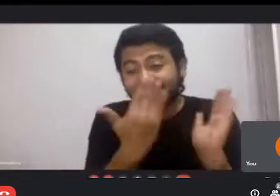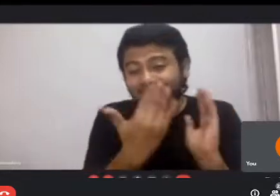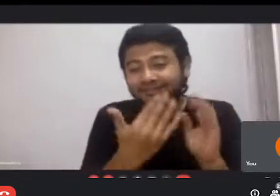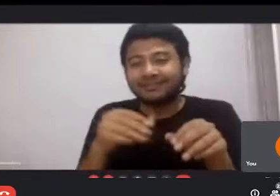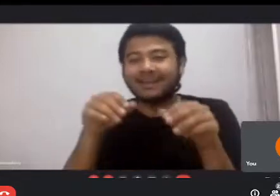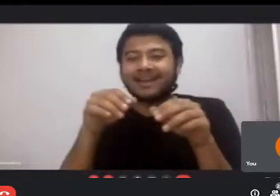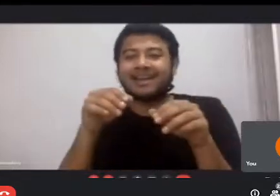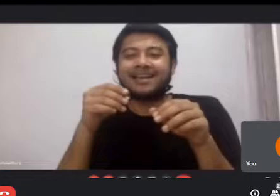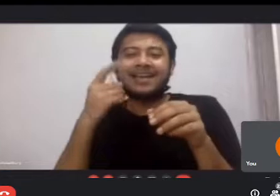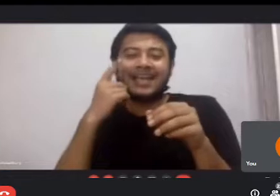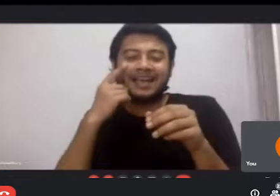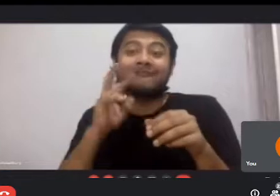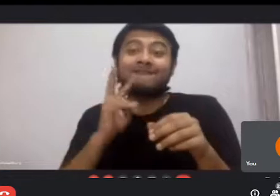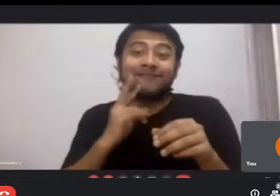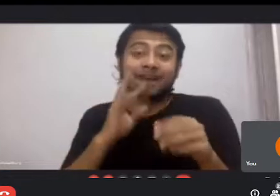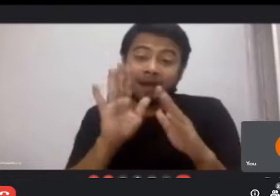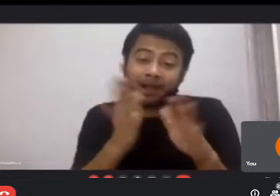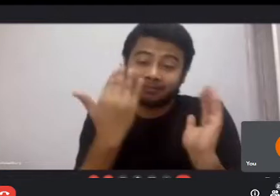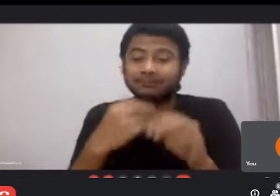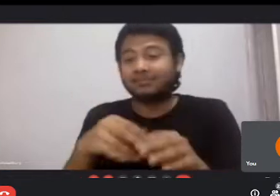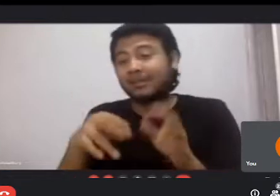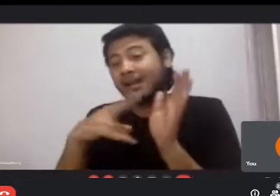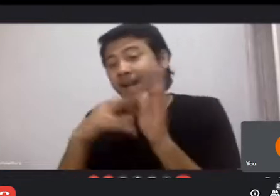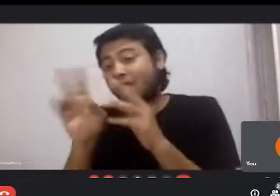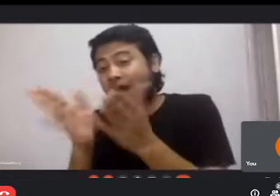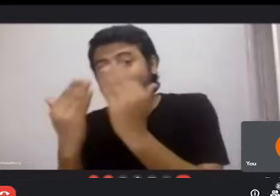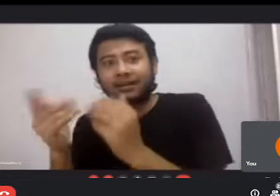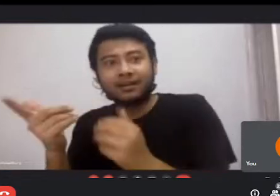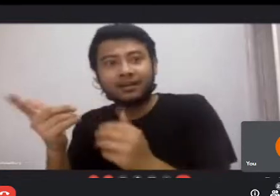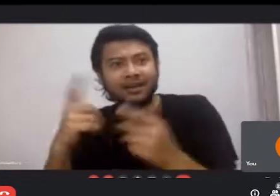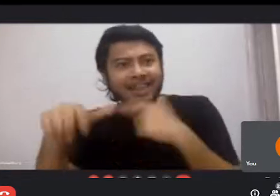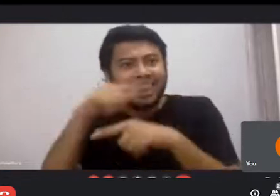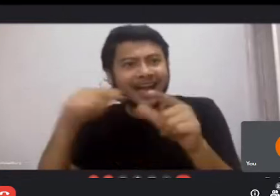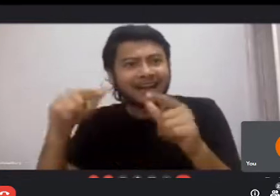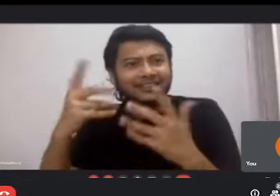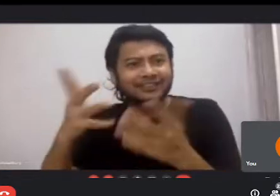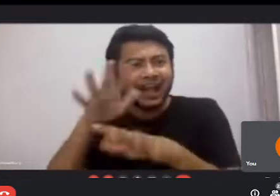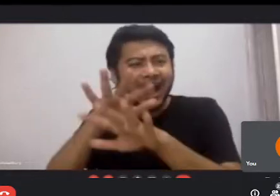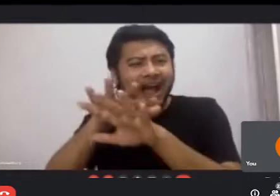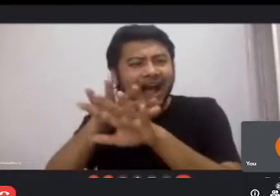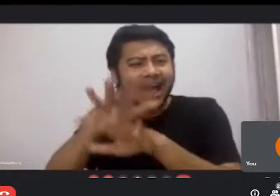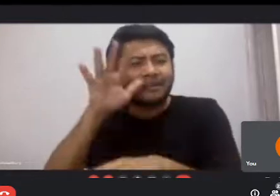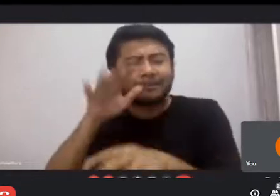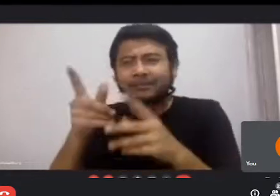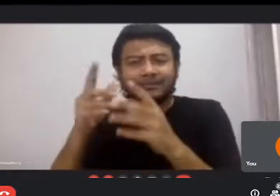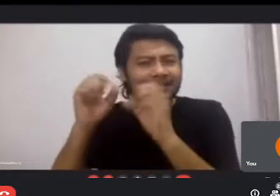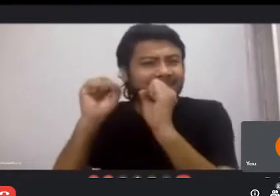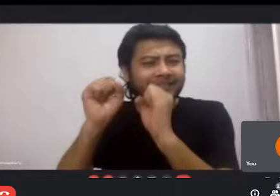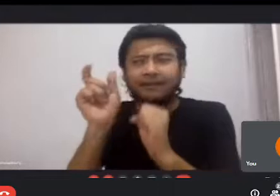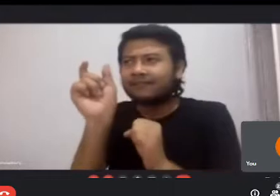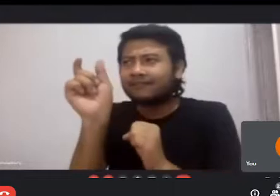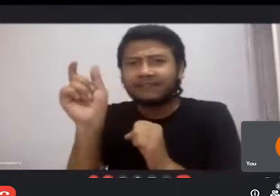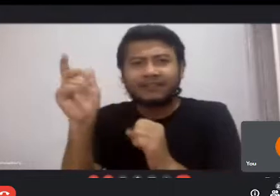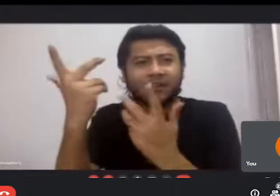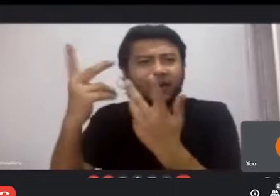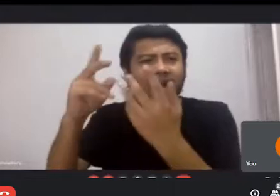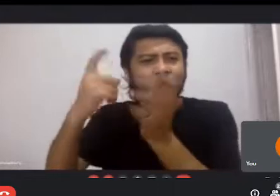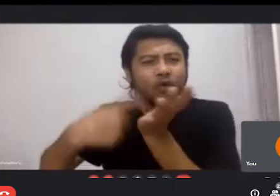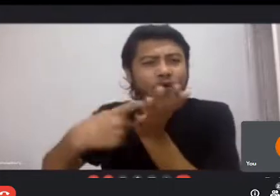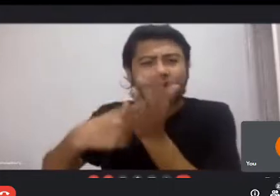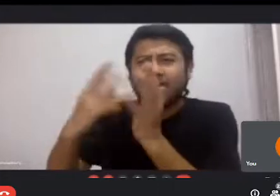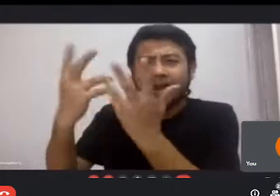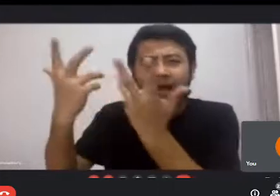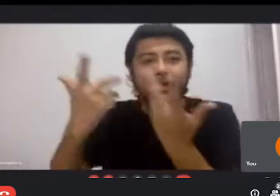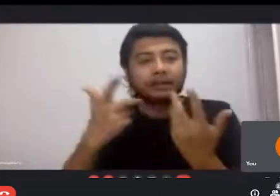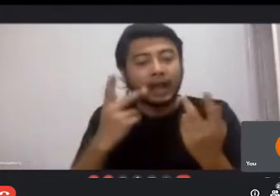Rather, you focus on comparing sign language structures and English grammar structures, and you learn in a